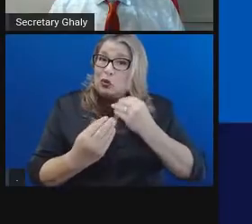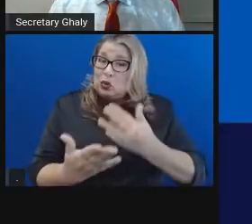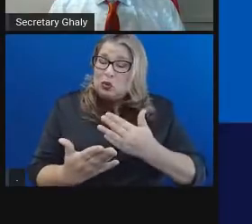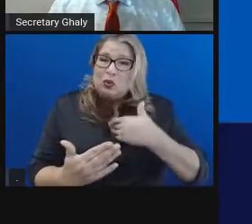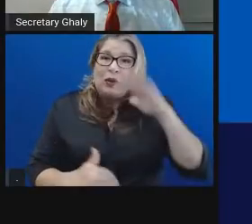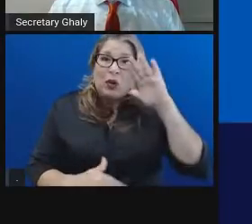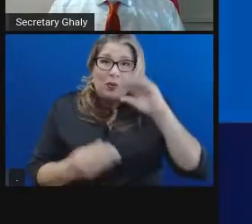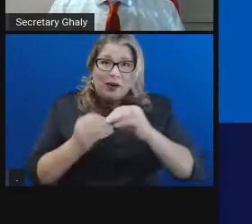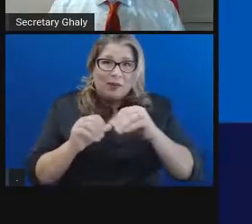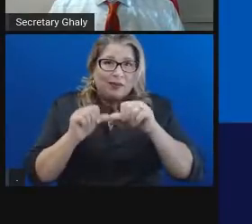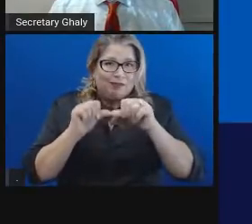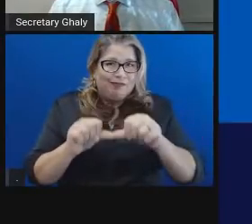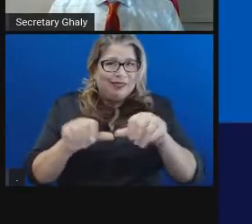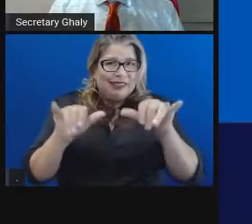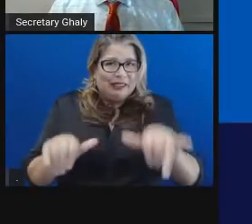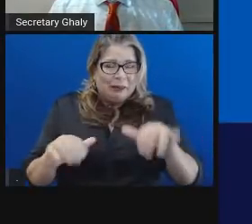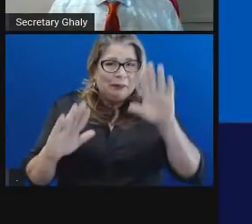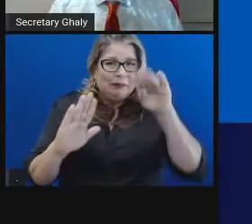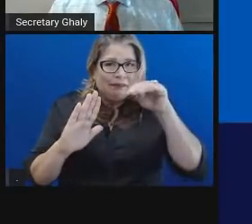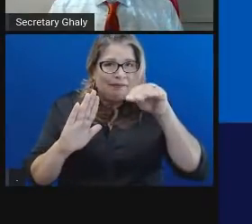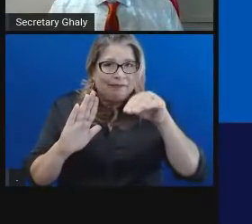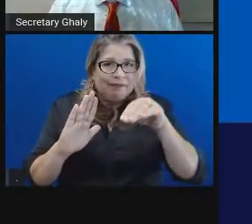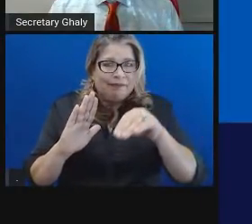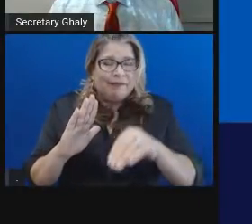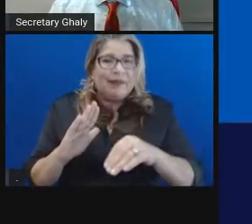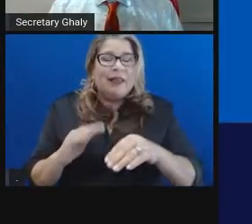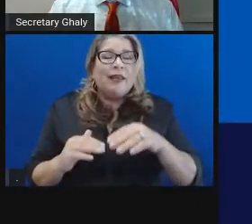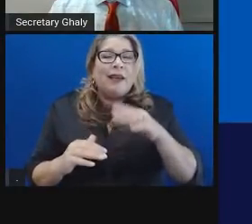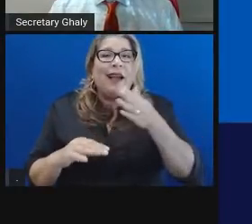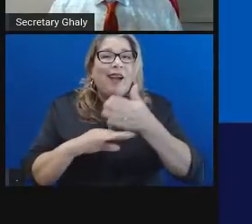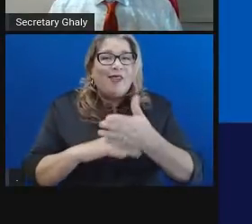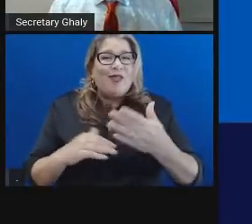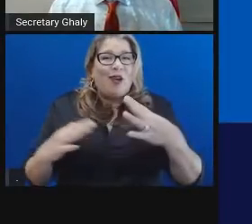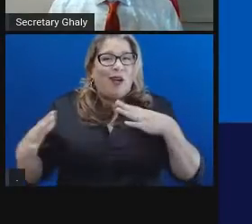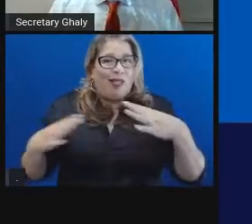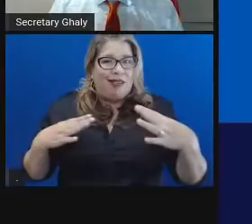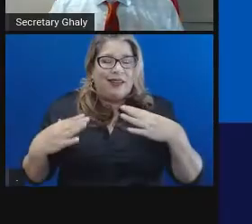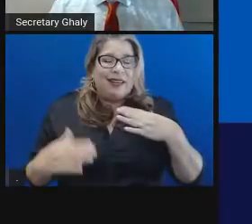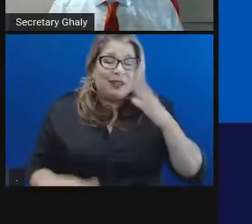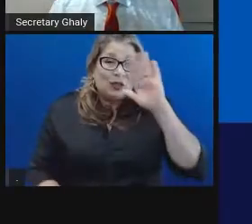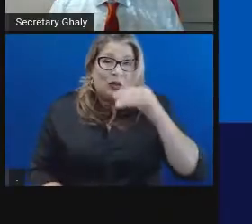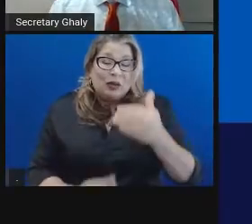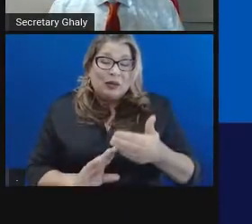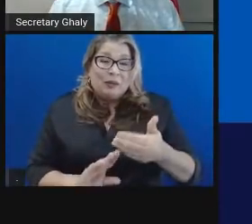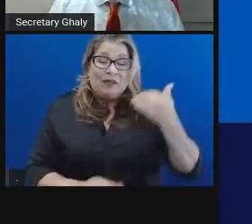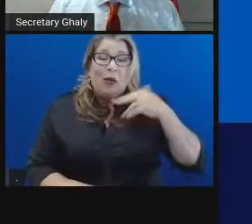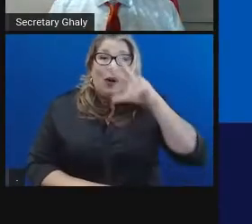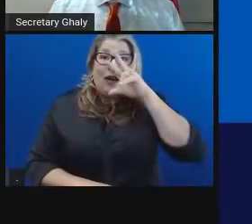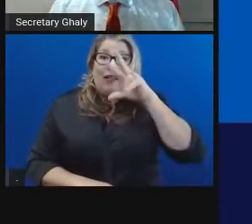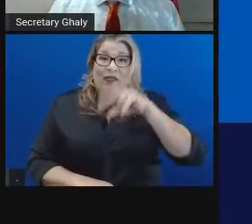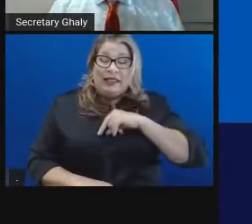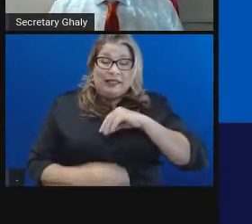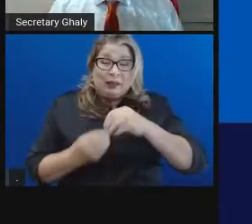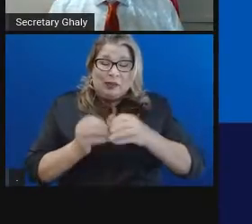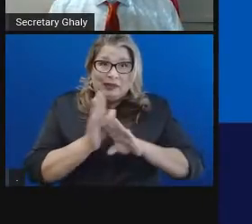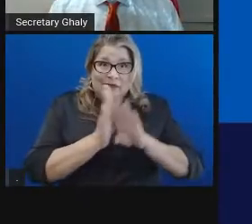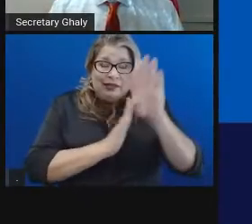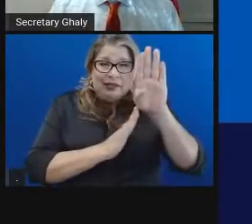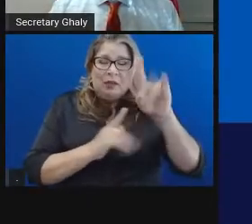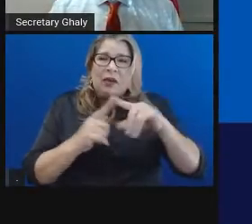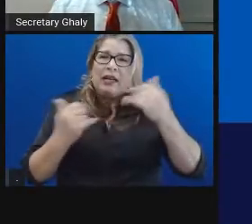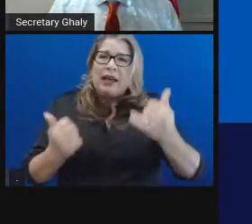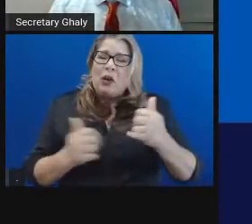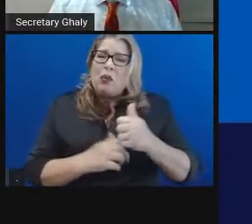lower post-holiday surge than we did see post-Thanksgiving, and we're beginning to